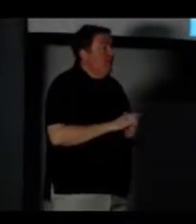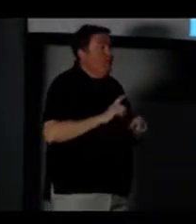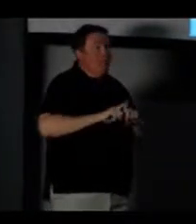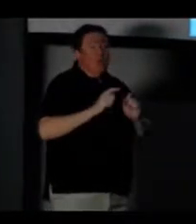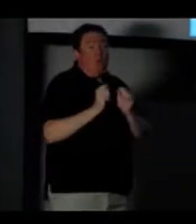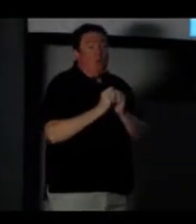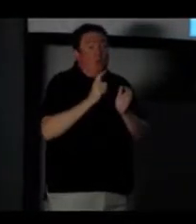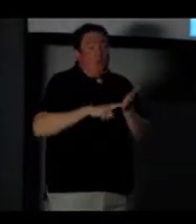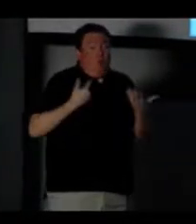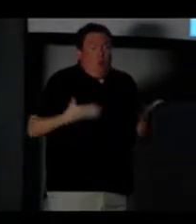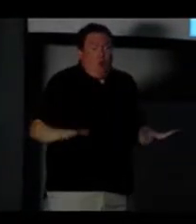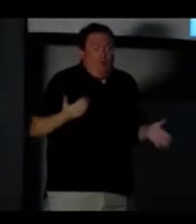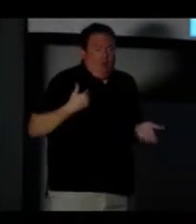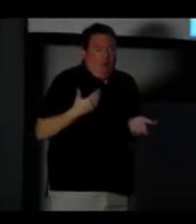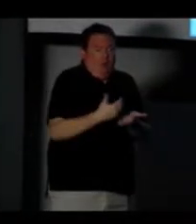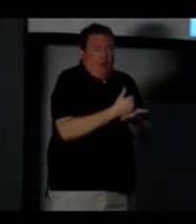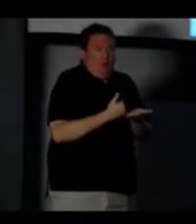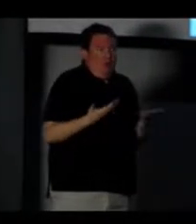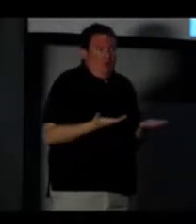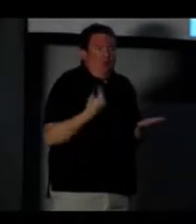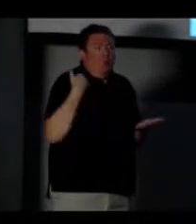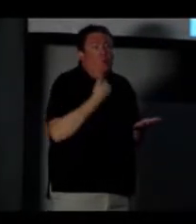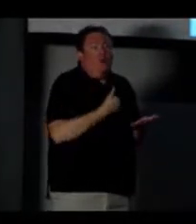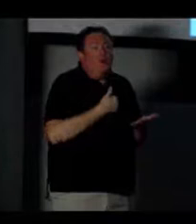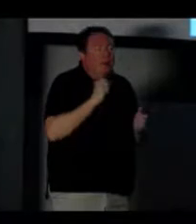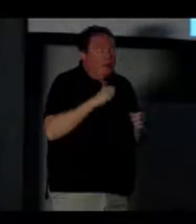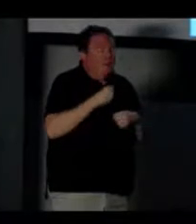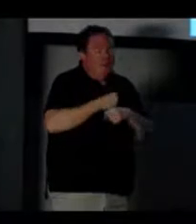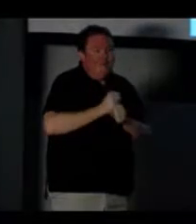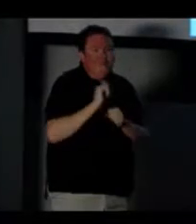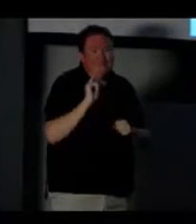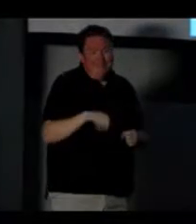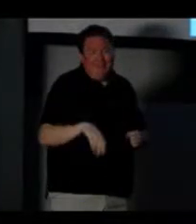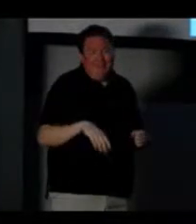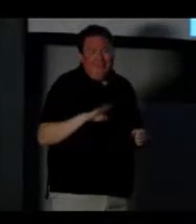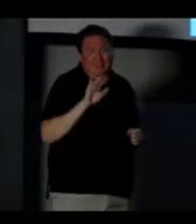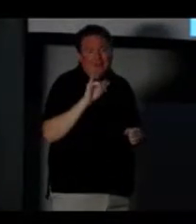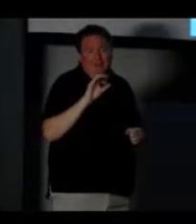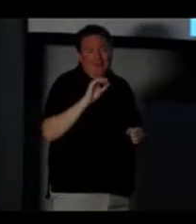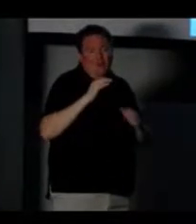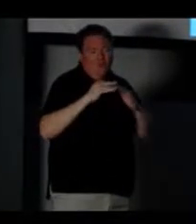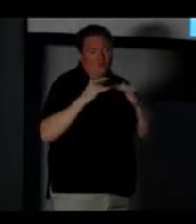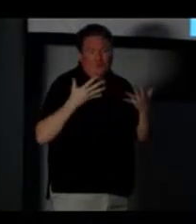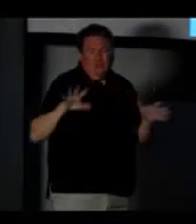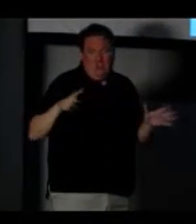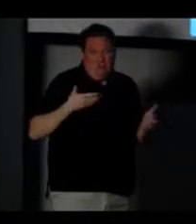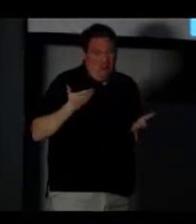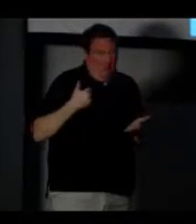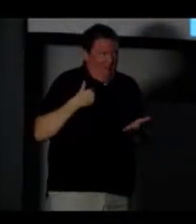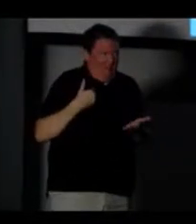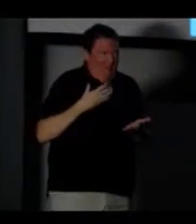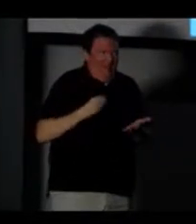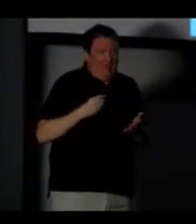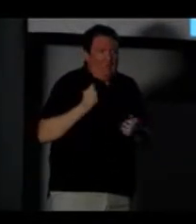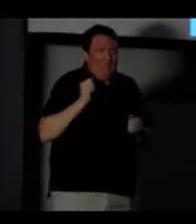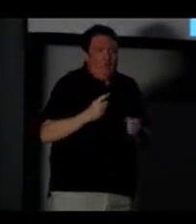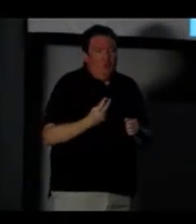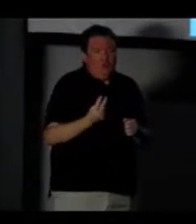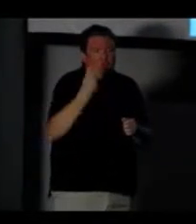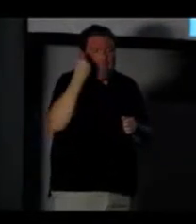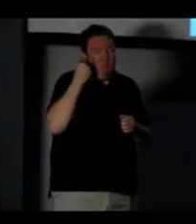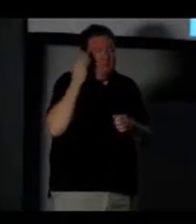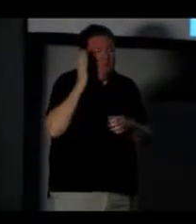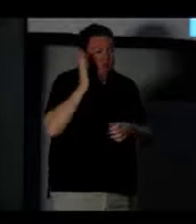in our institutions, you can recreate these biodiversity patterns, and you can even extrapolate into the past. Here's an